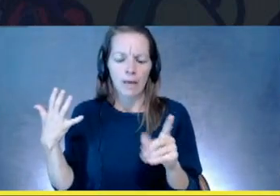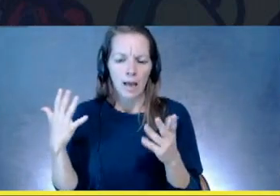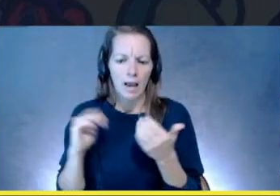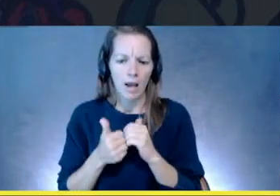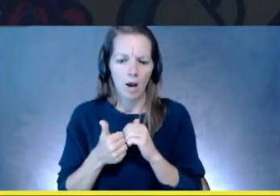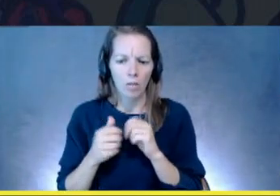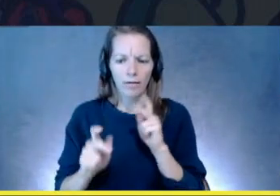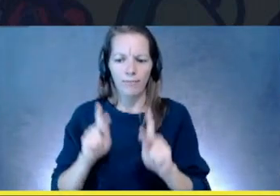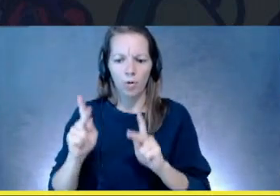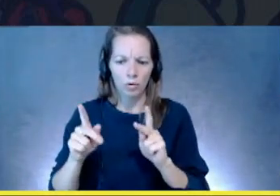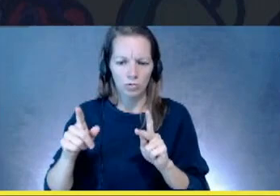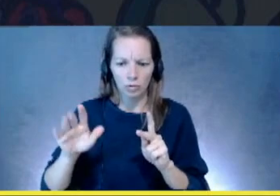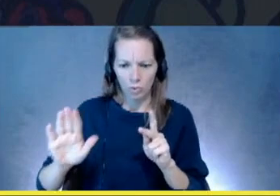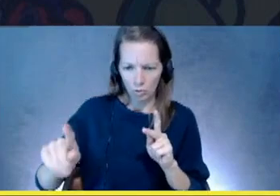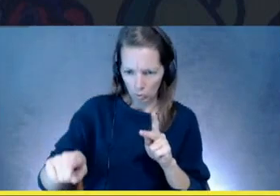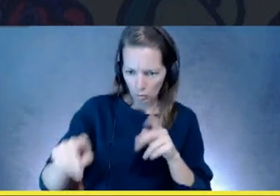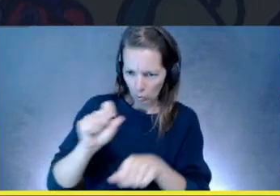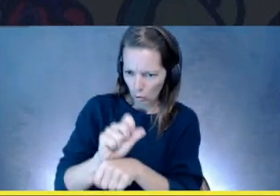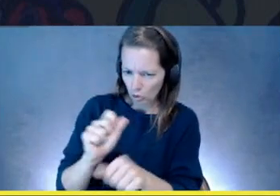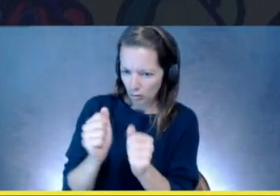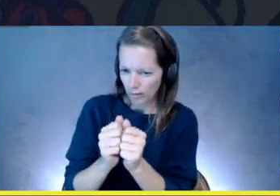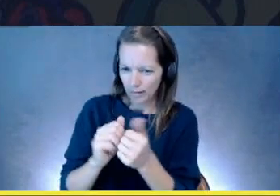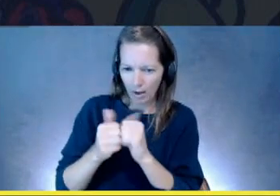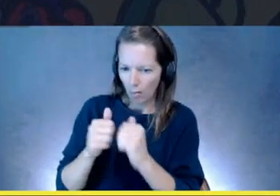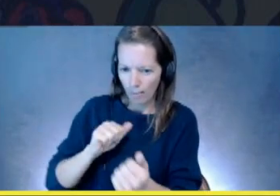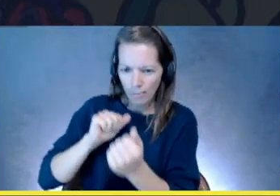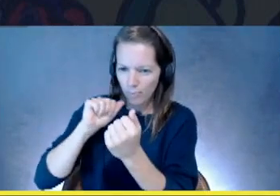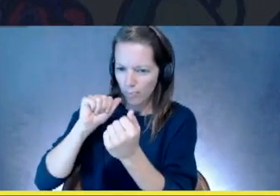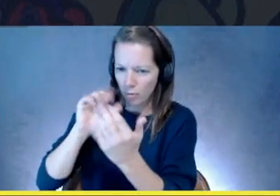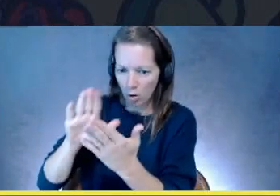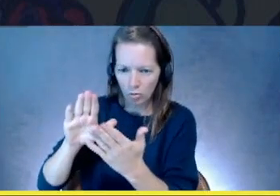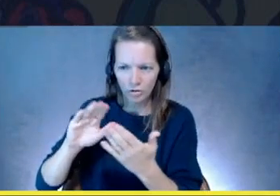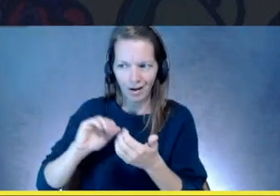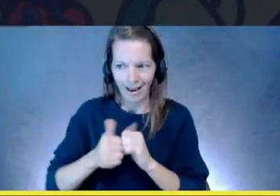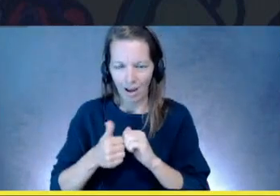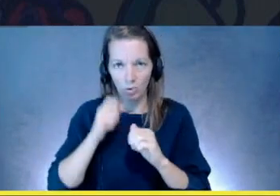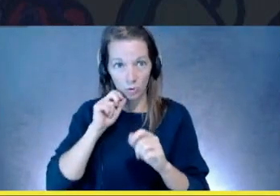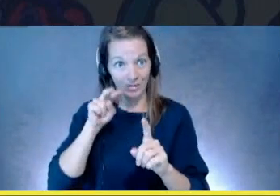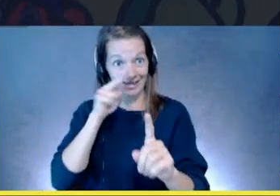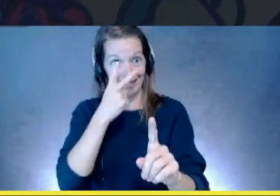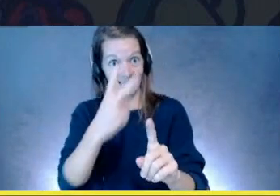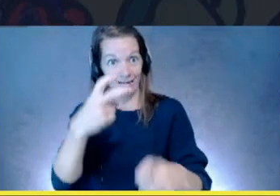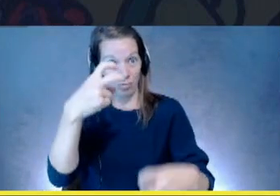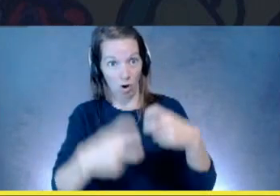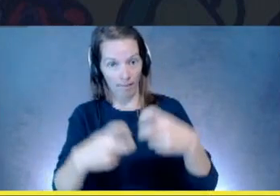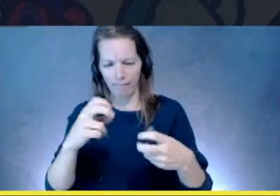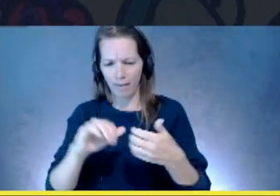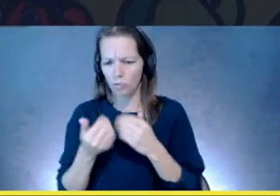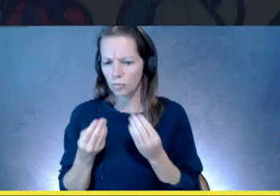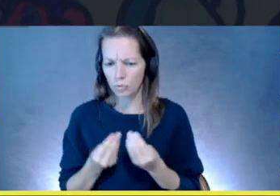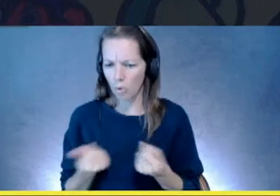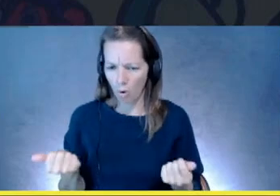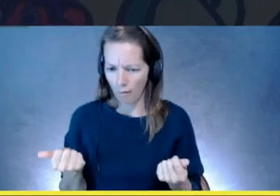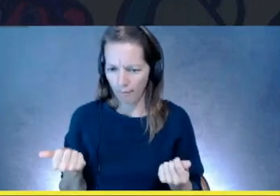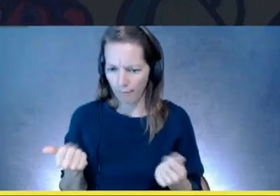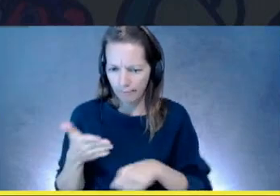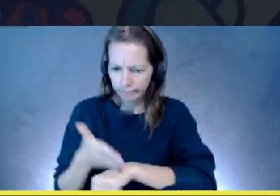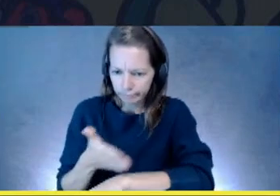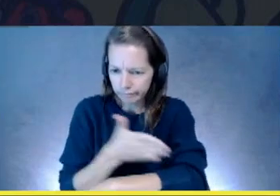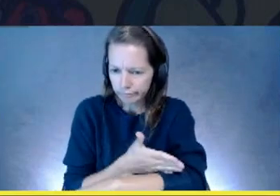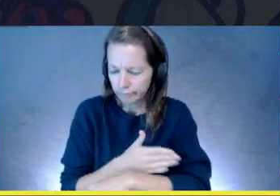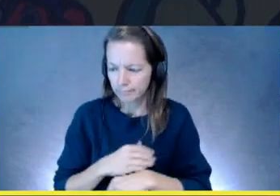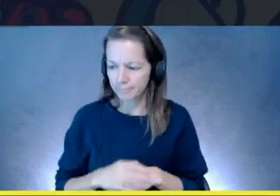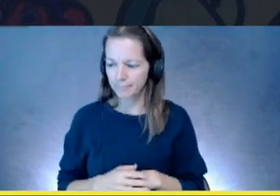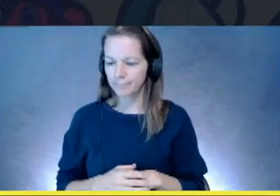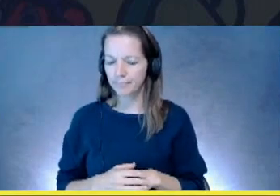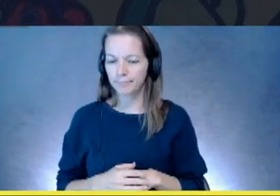you worked with approach this and what you think can be done to get us to a better place. Sure. Well, I think we were